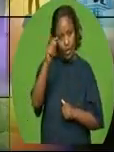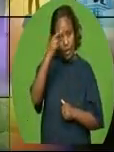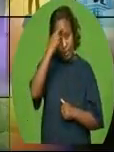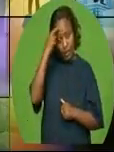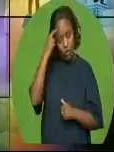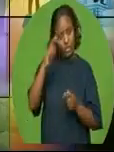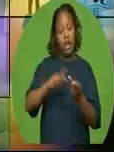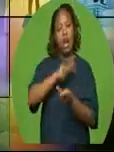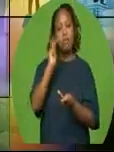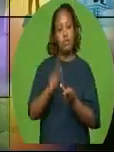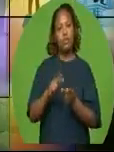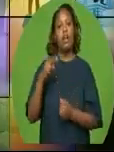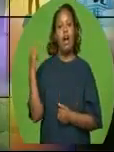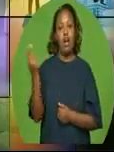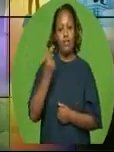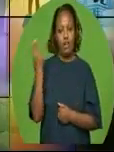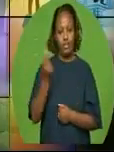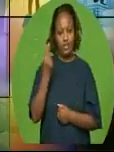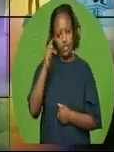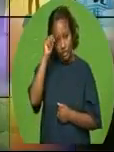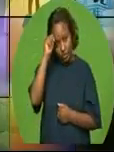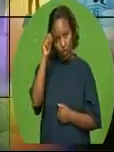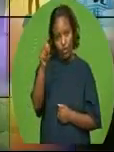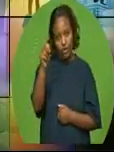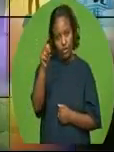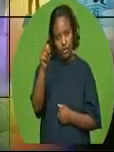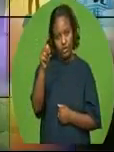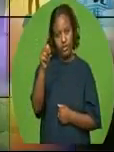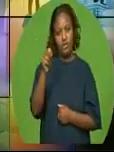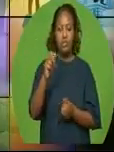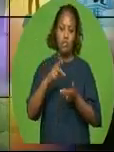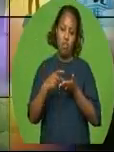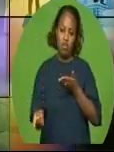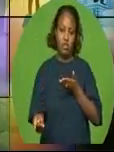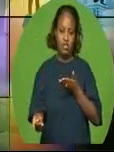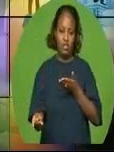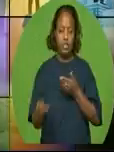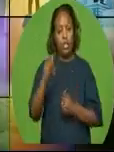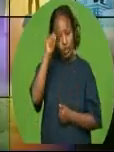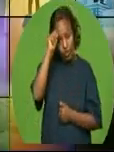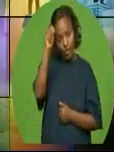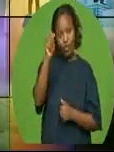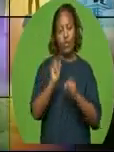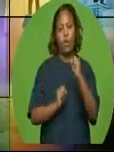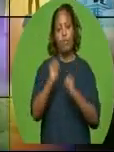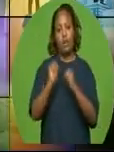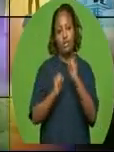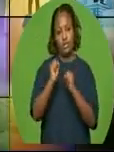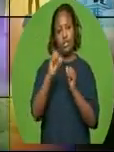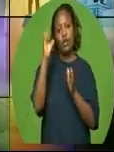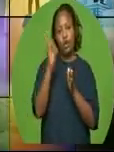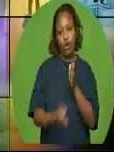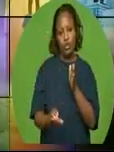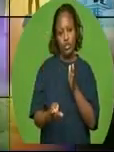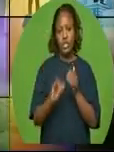theory because absolute advantage theory fails. Theory of